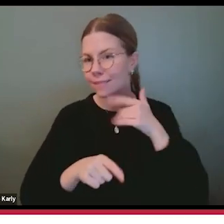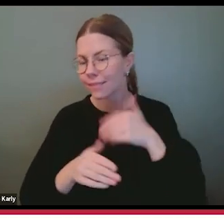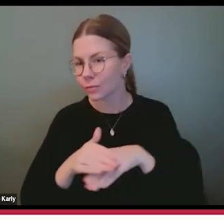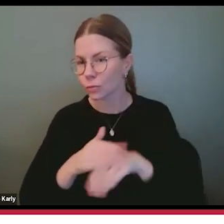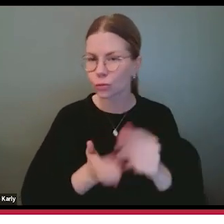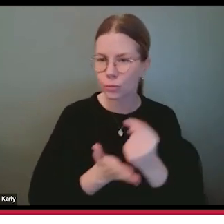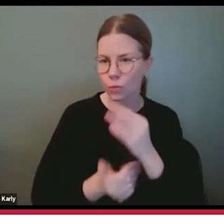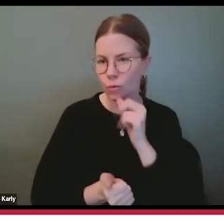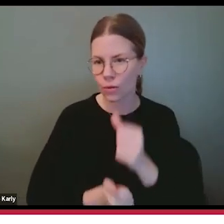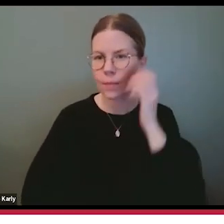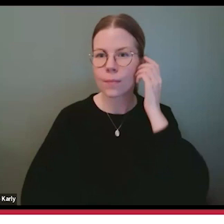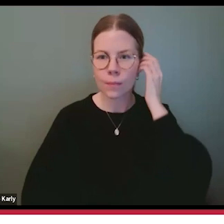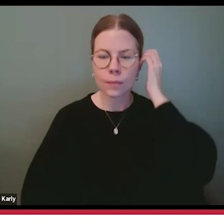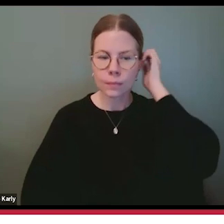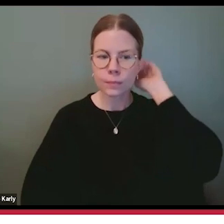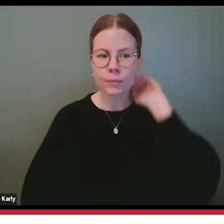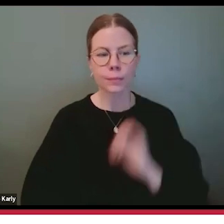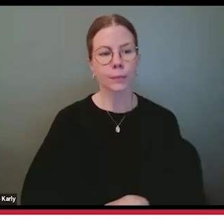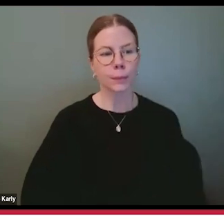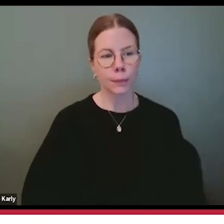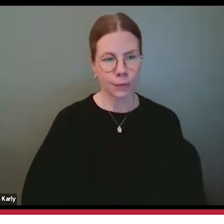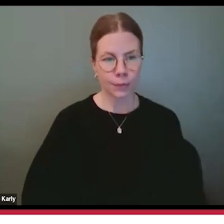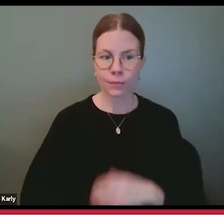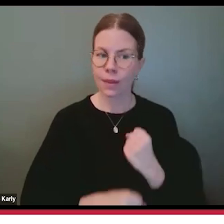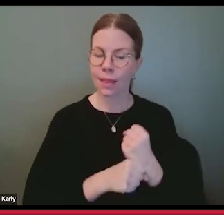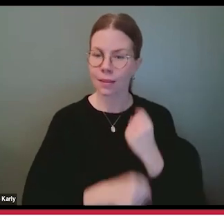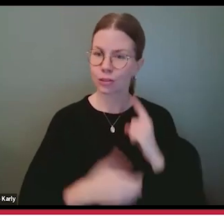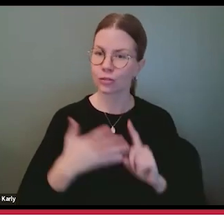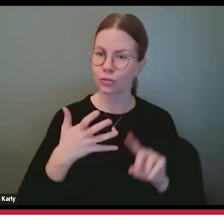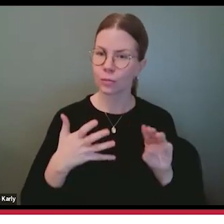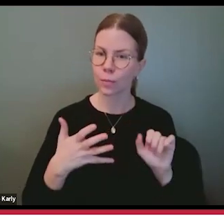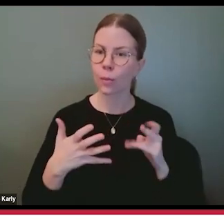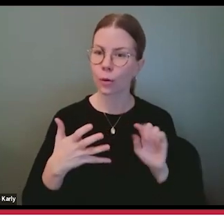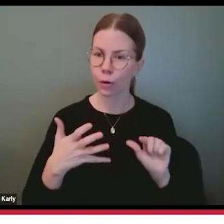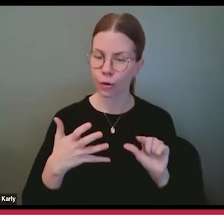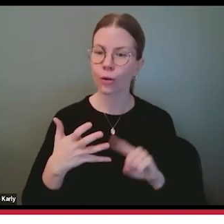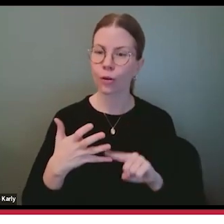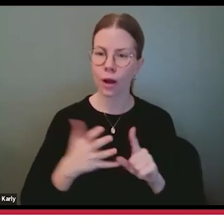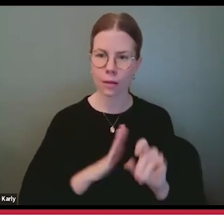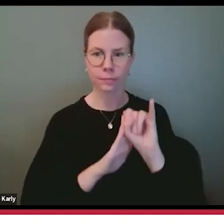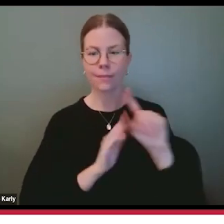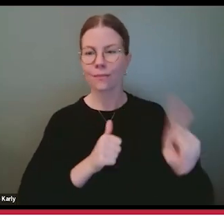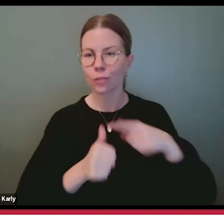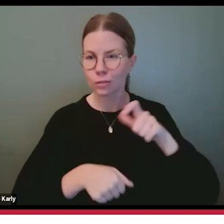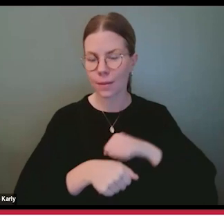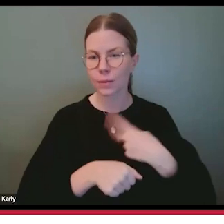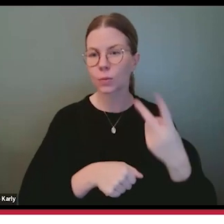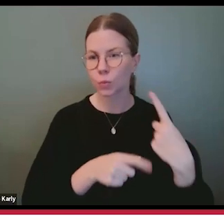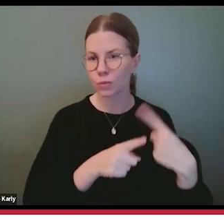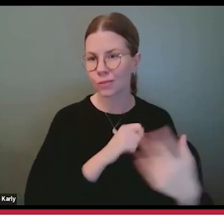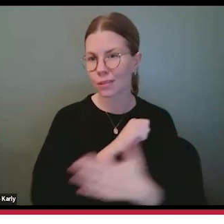In just last year alone, Marburg was seen for the first time in 2 countries. And